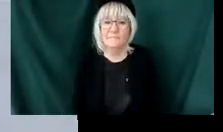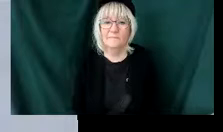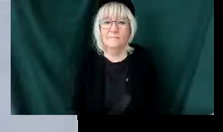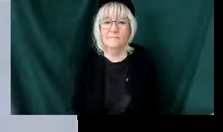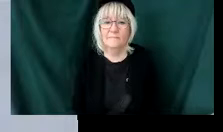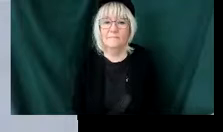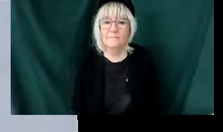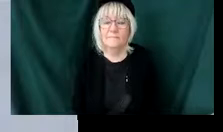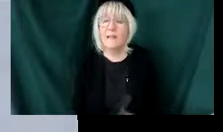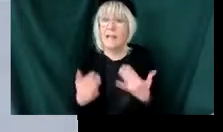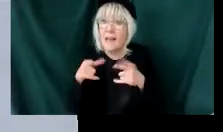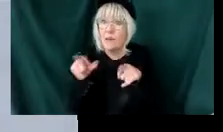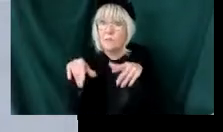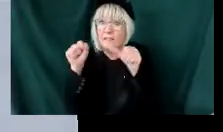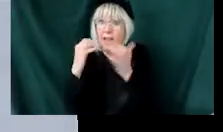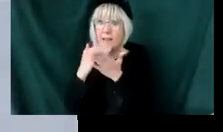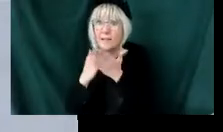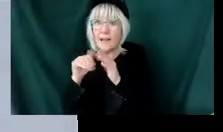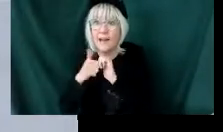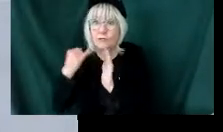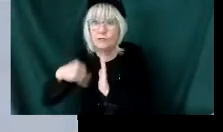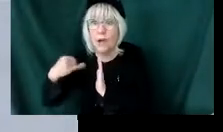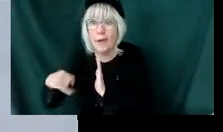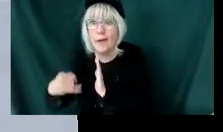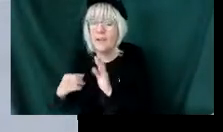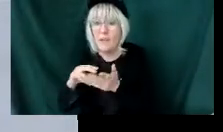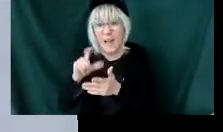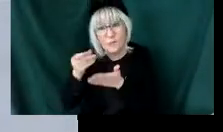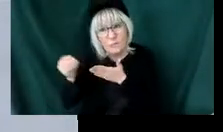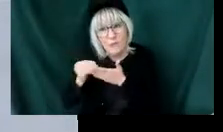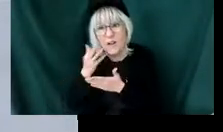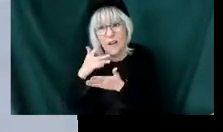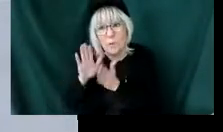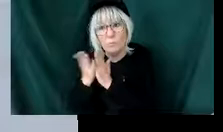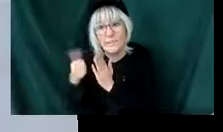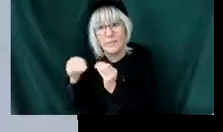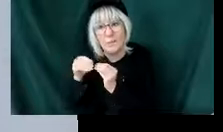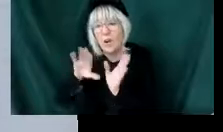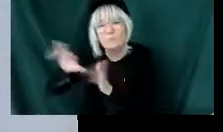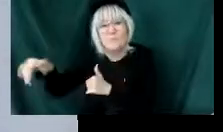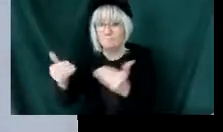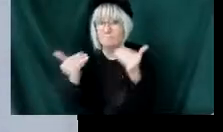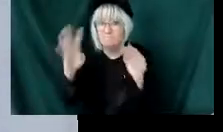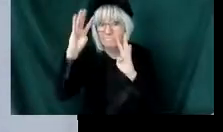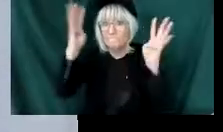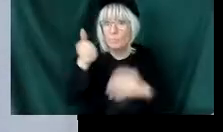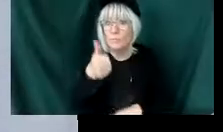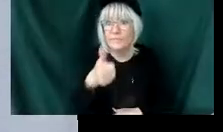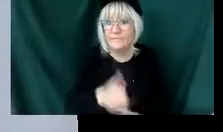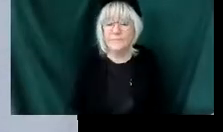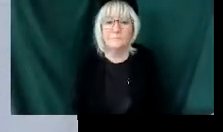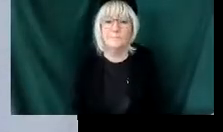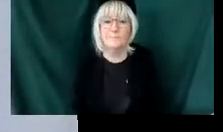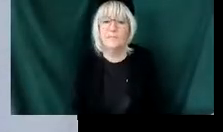And now that you're taking drawing, you don't need coloring books anymore. You can just go for it. Okay, so there's my pink.